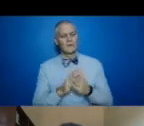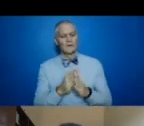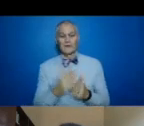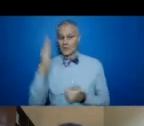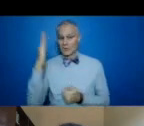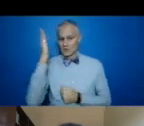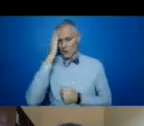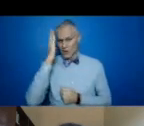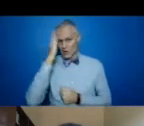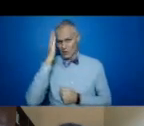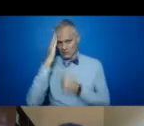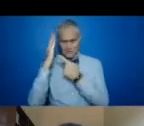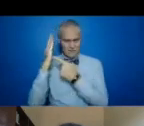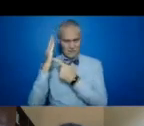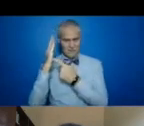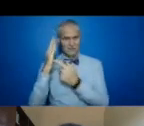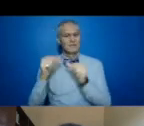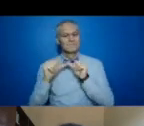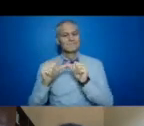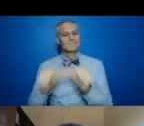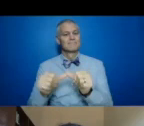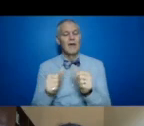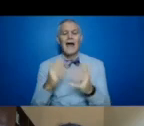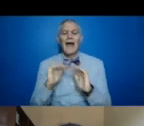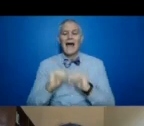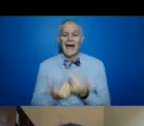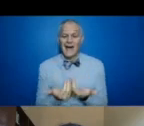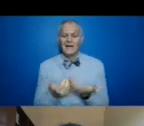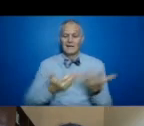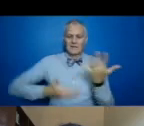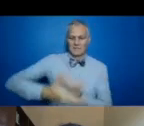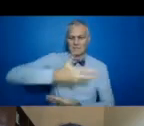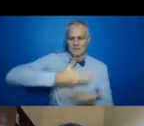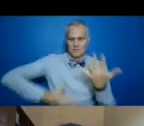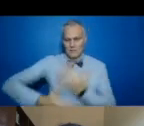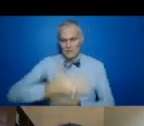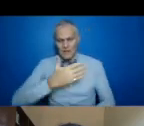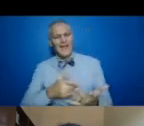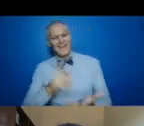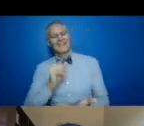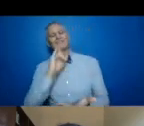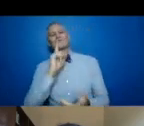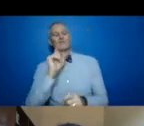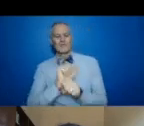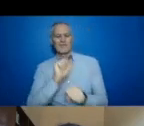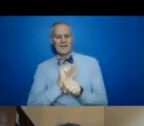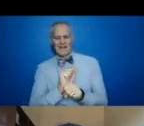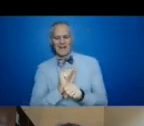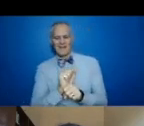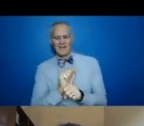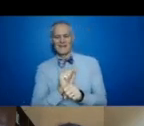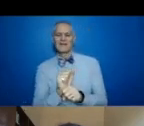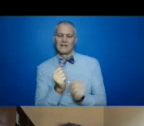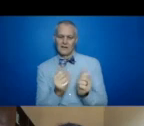is sustained through social processes. What we know and what we act on and what we treat as reality is